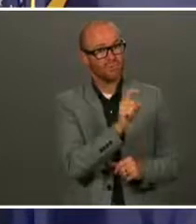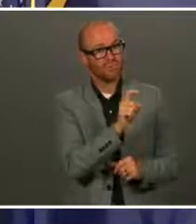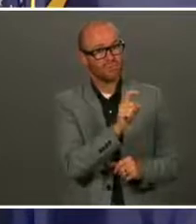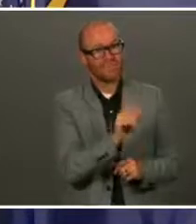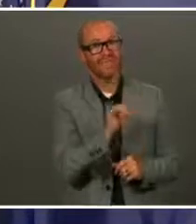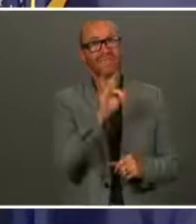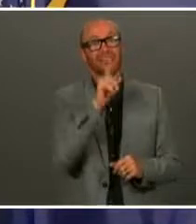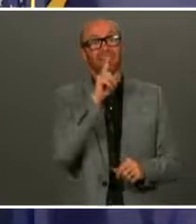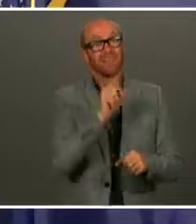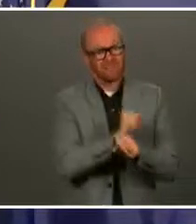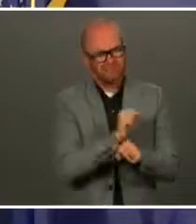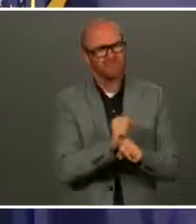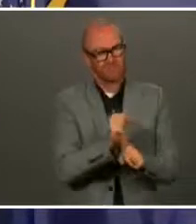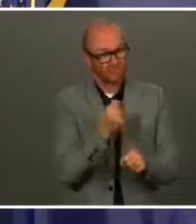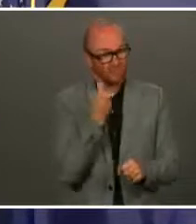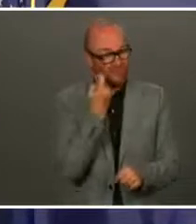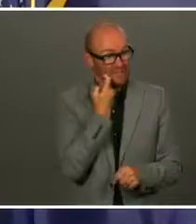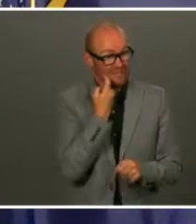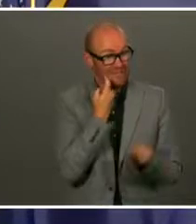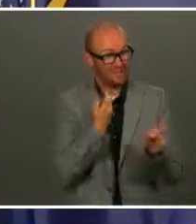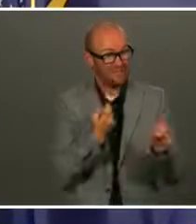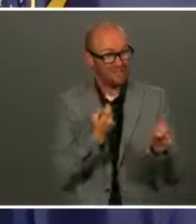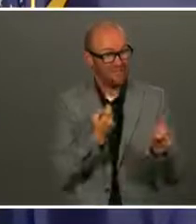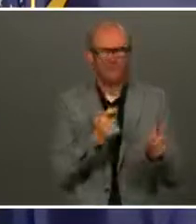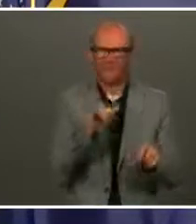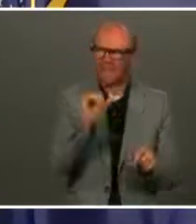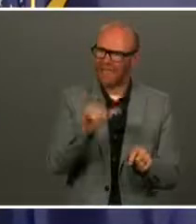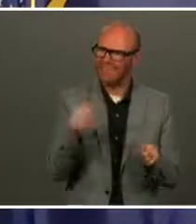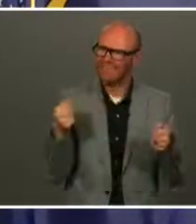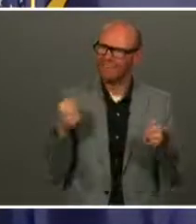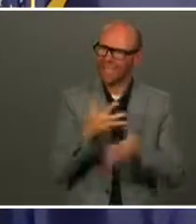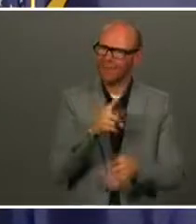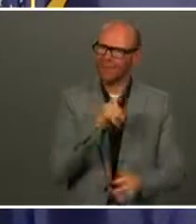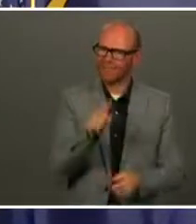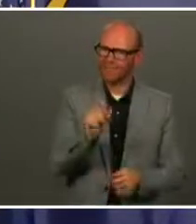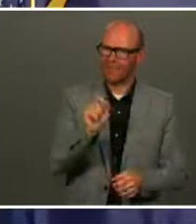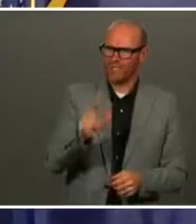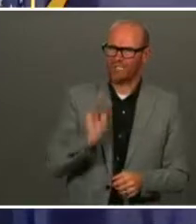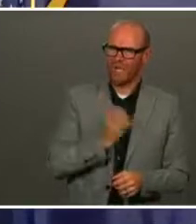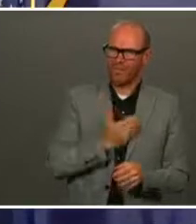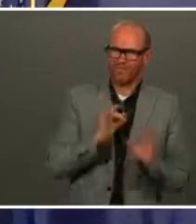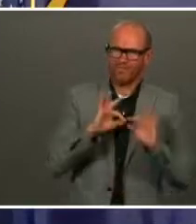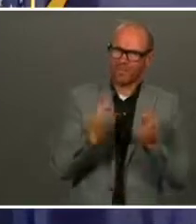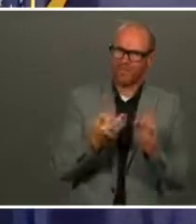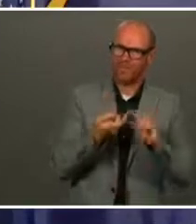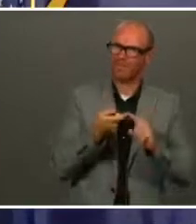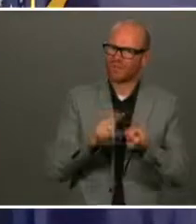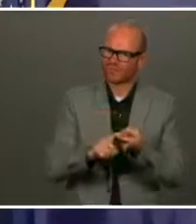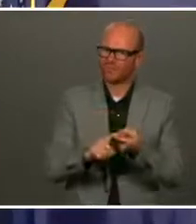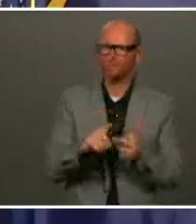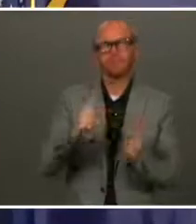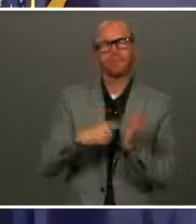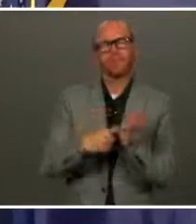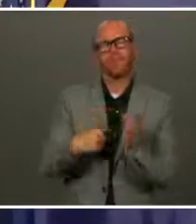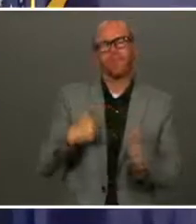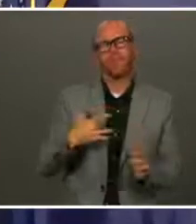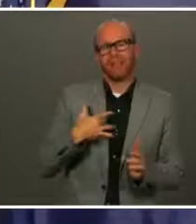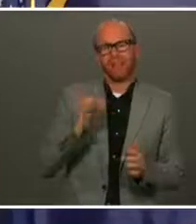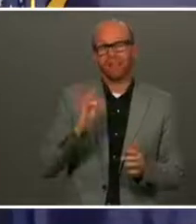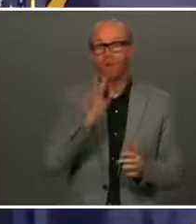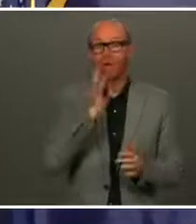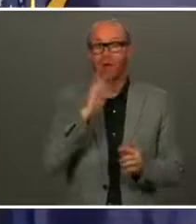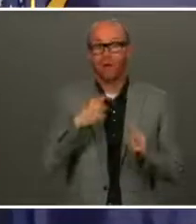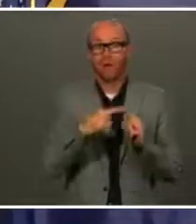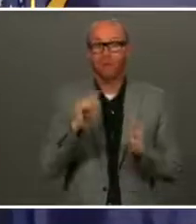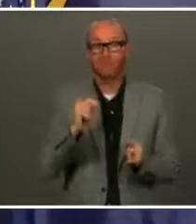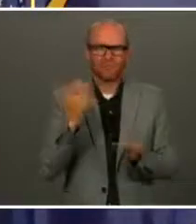thought about it recently? Now, I know that's kind of a scary question to ask, and sometimes we think that if we talk about it, it may put